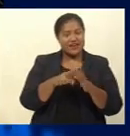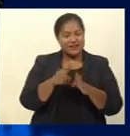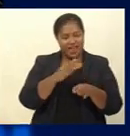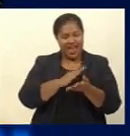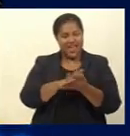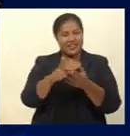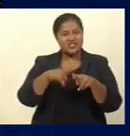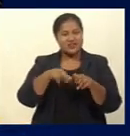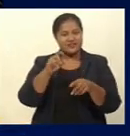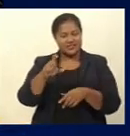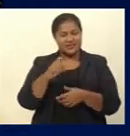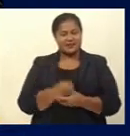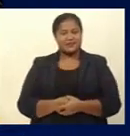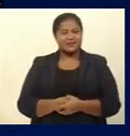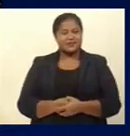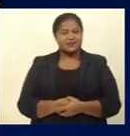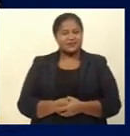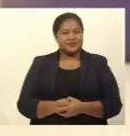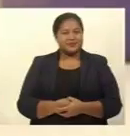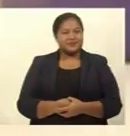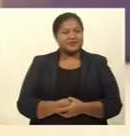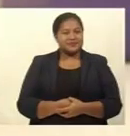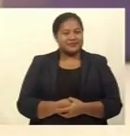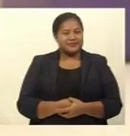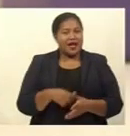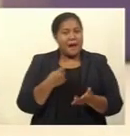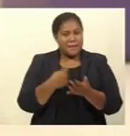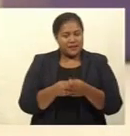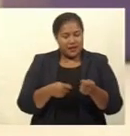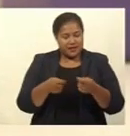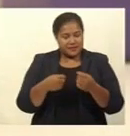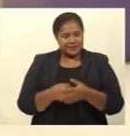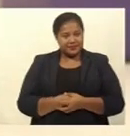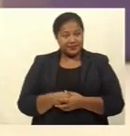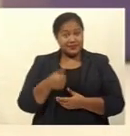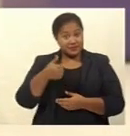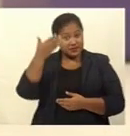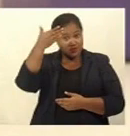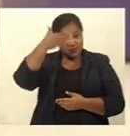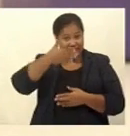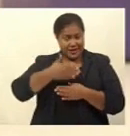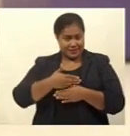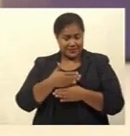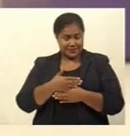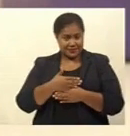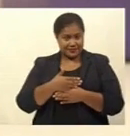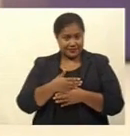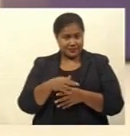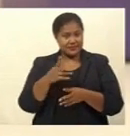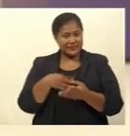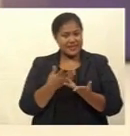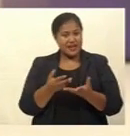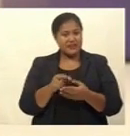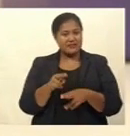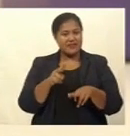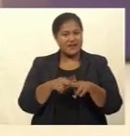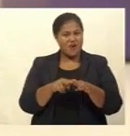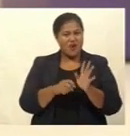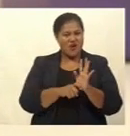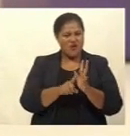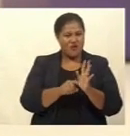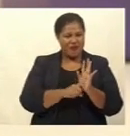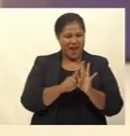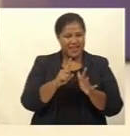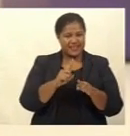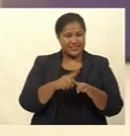now to give us the latest from the money markets. Good evening. The Forex market has started out the week with the new month